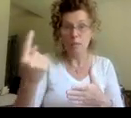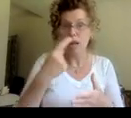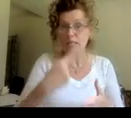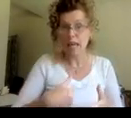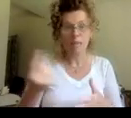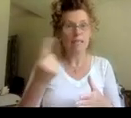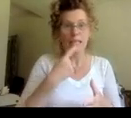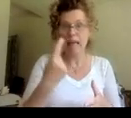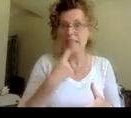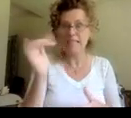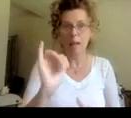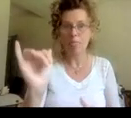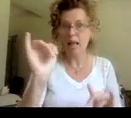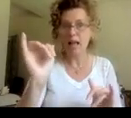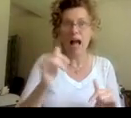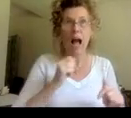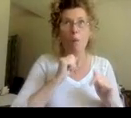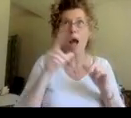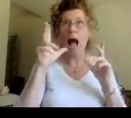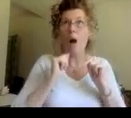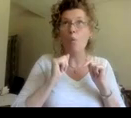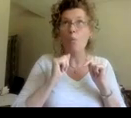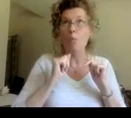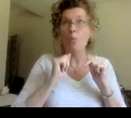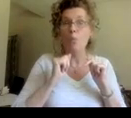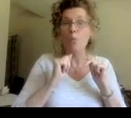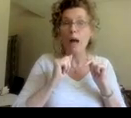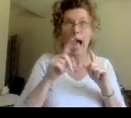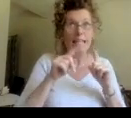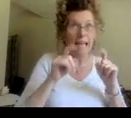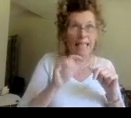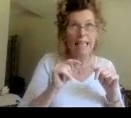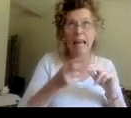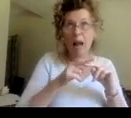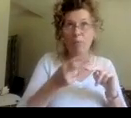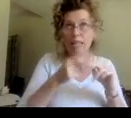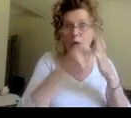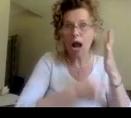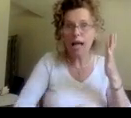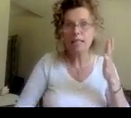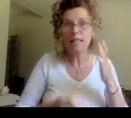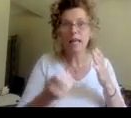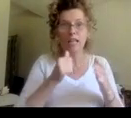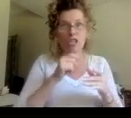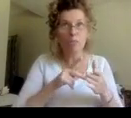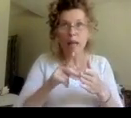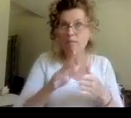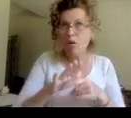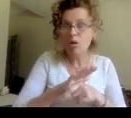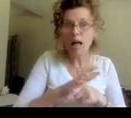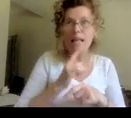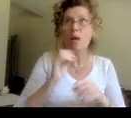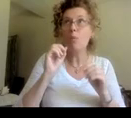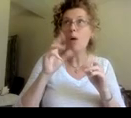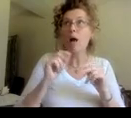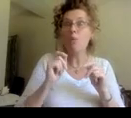thing. And I was just like, wow. And I tested it, I raised the price, and she paid in full as well. And